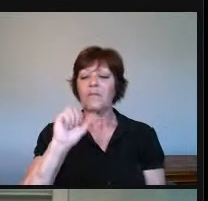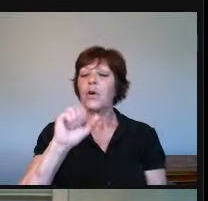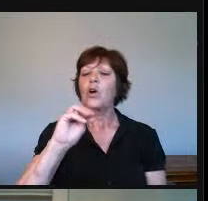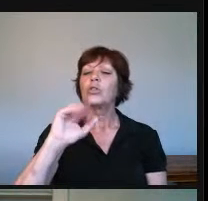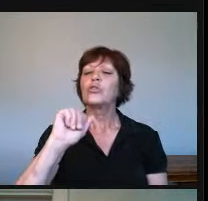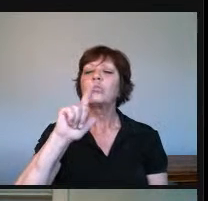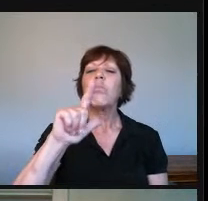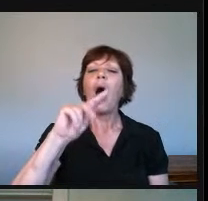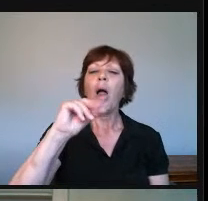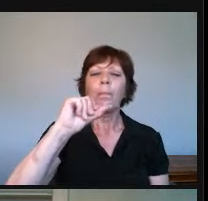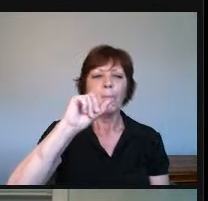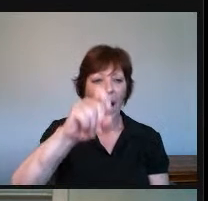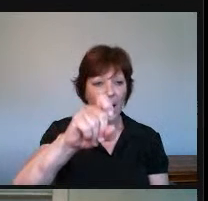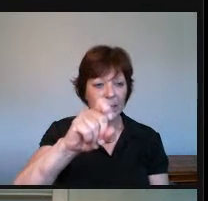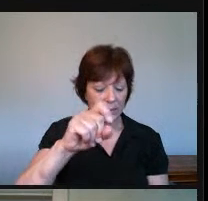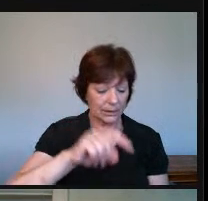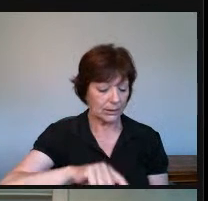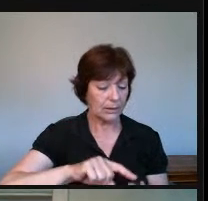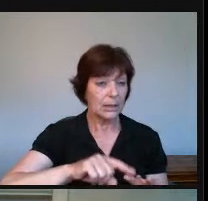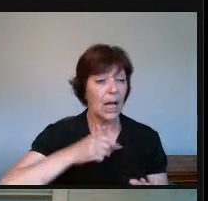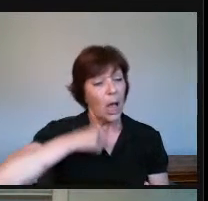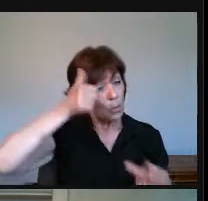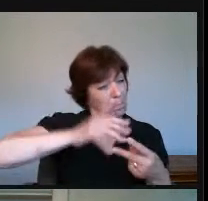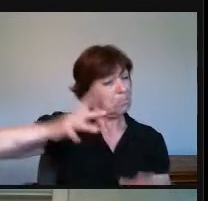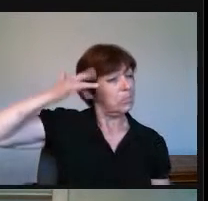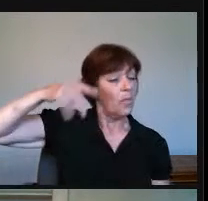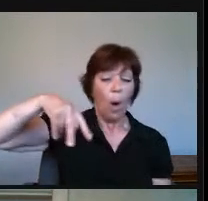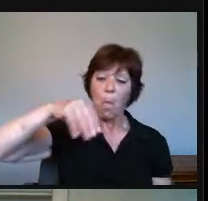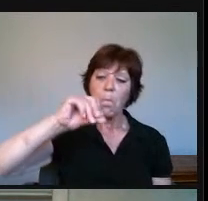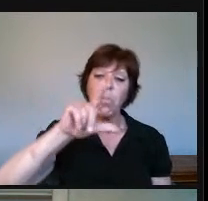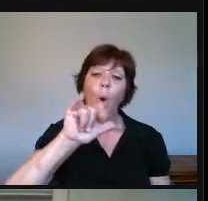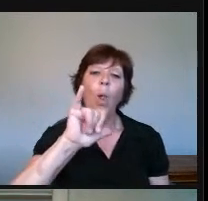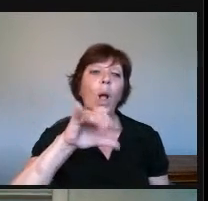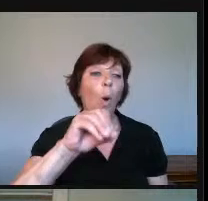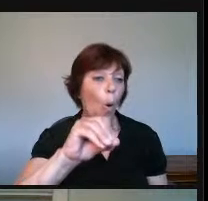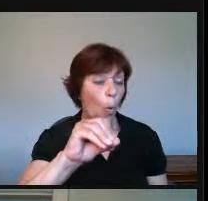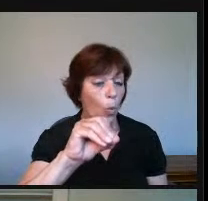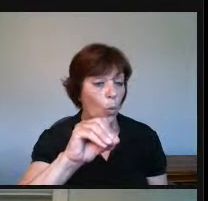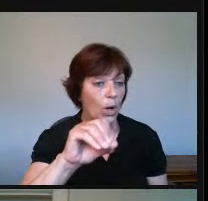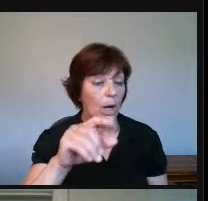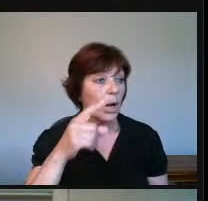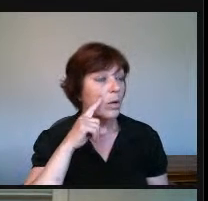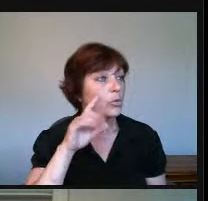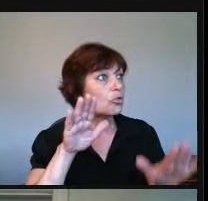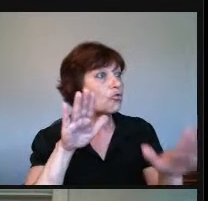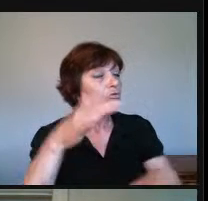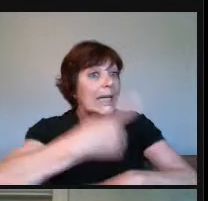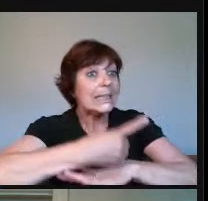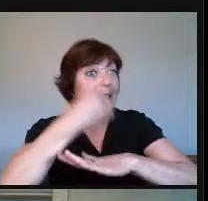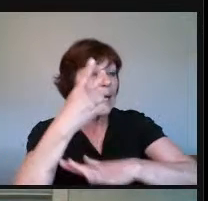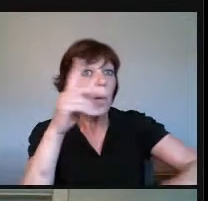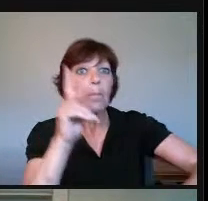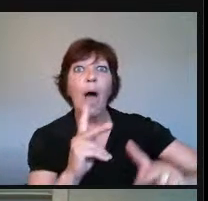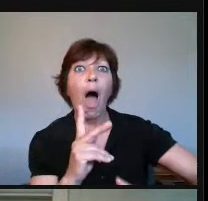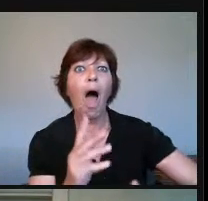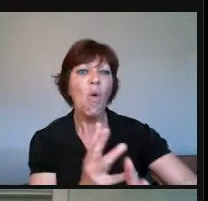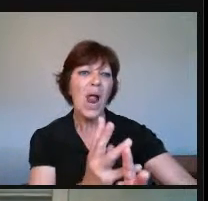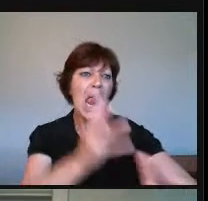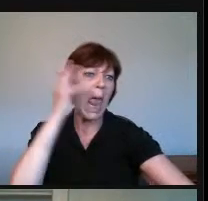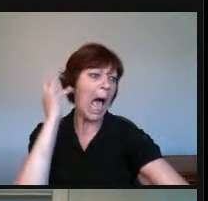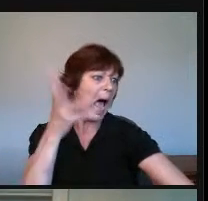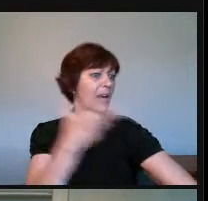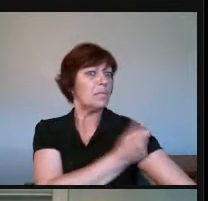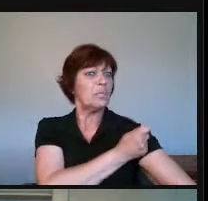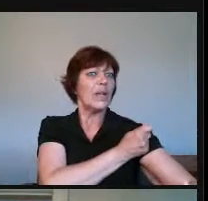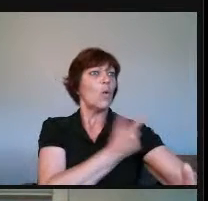age when polio was still a serious issue, and it was viewed as a miracle and a great day, and people were lined up everywhere